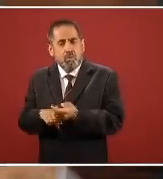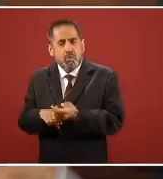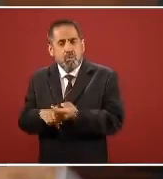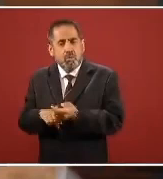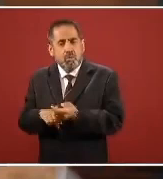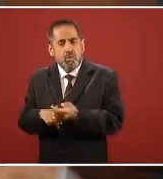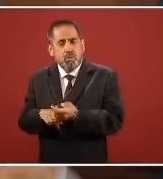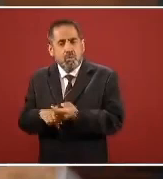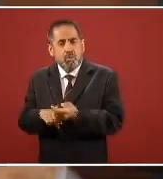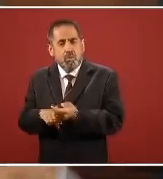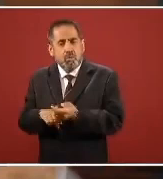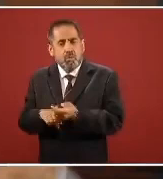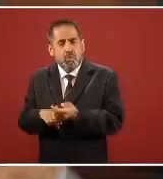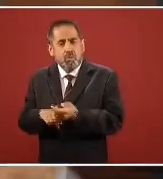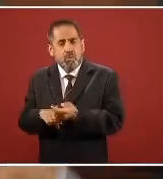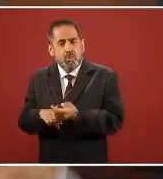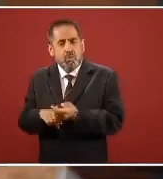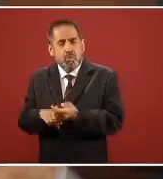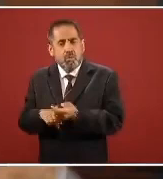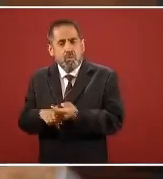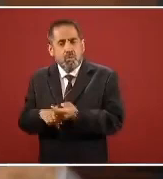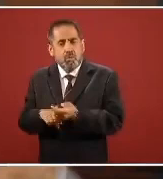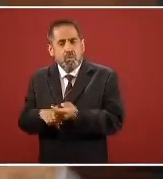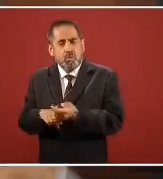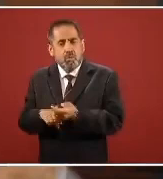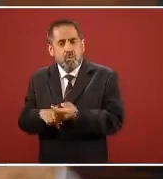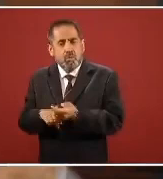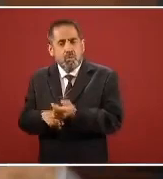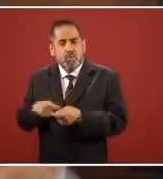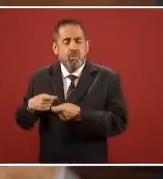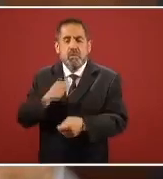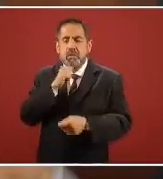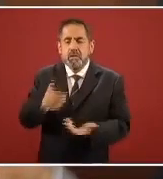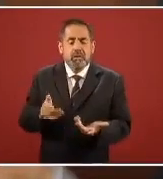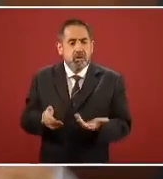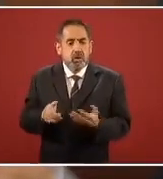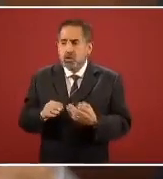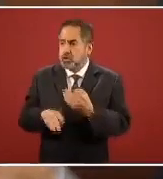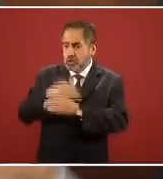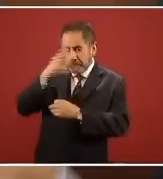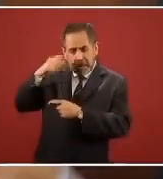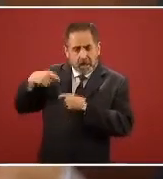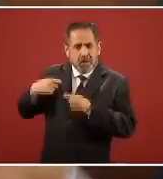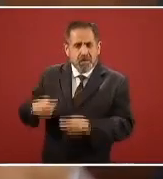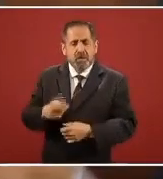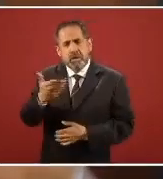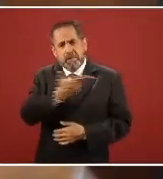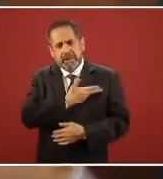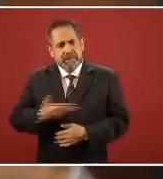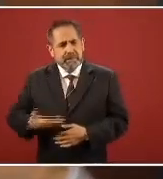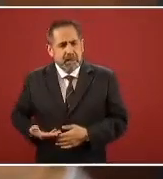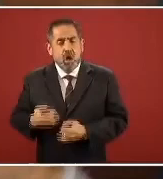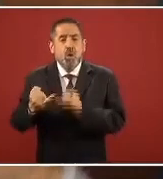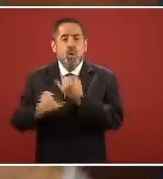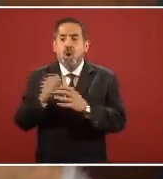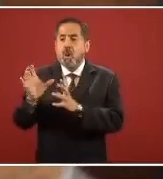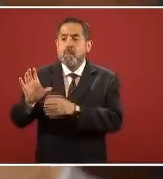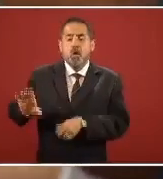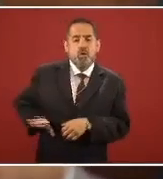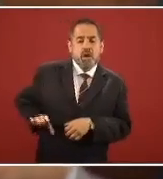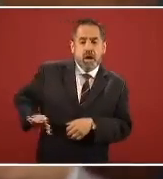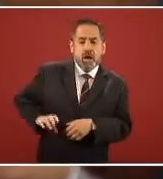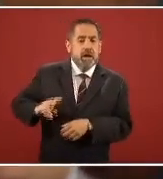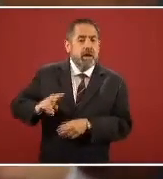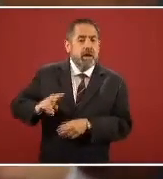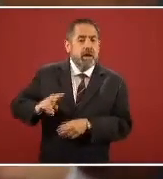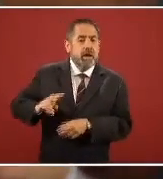in government are refusing to recognize their sport. De todos los mexicanos. Presidente, ¿el juego de pelota mixteca está por desaparecer